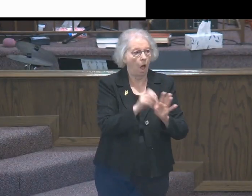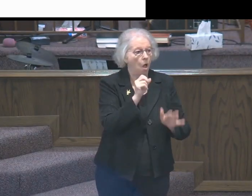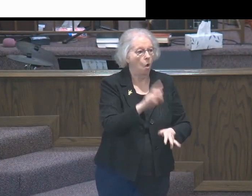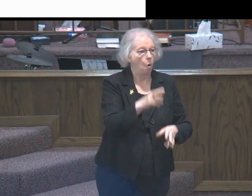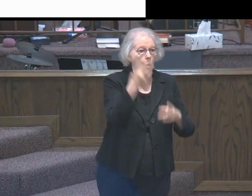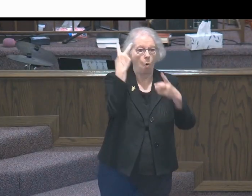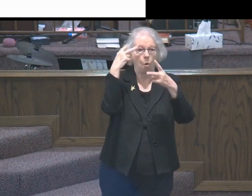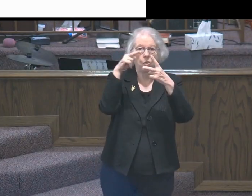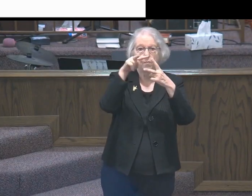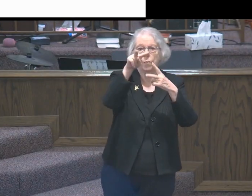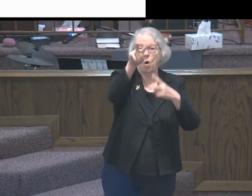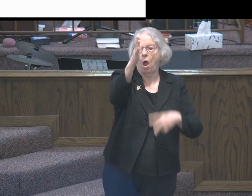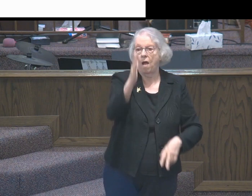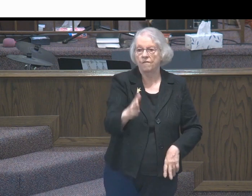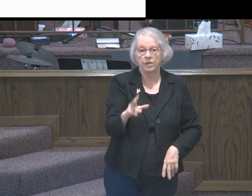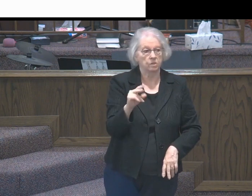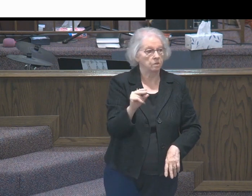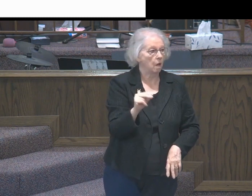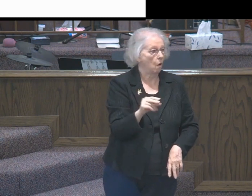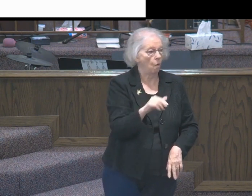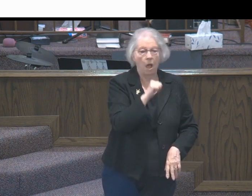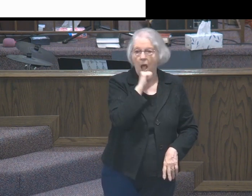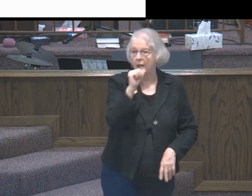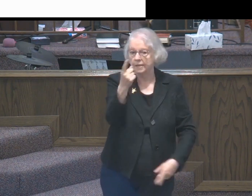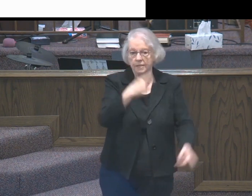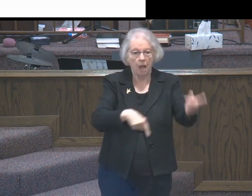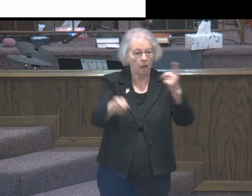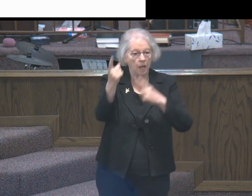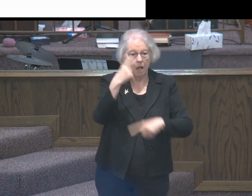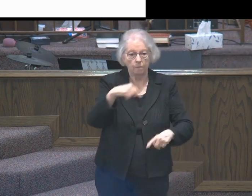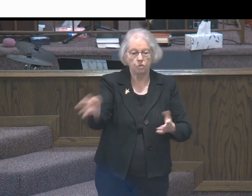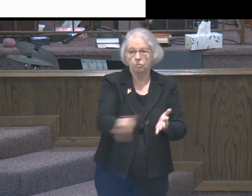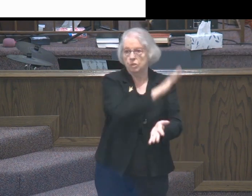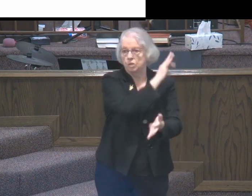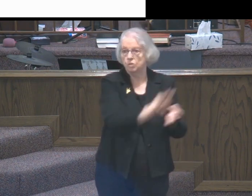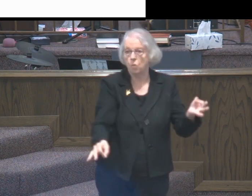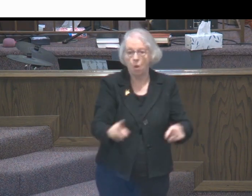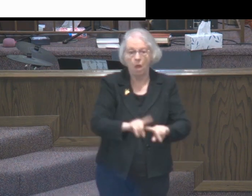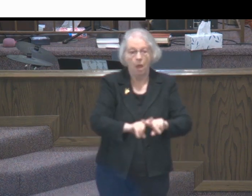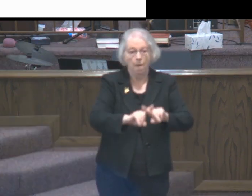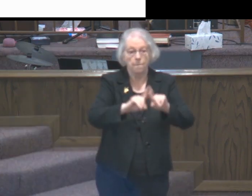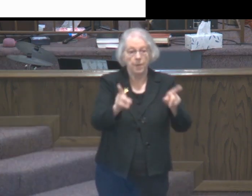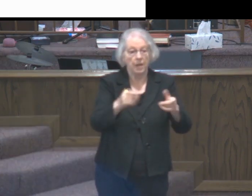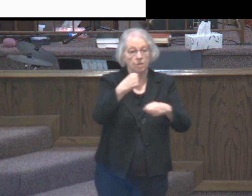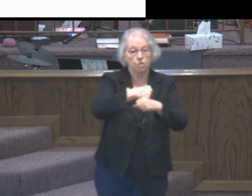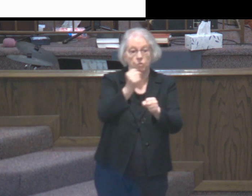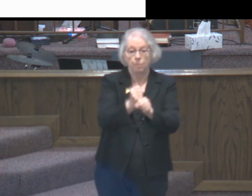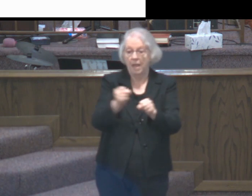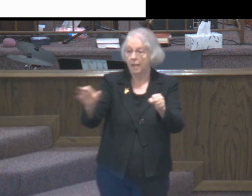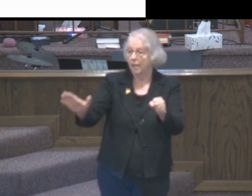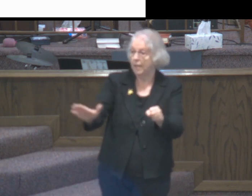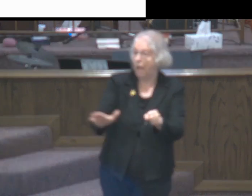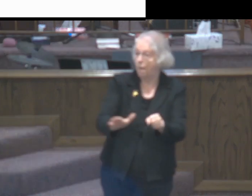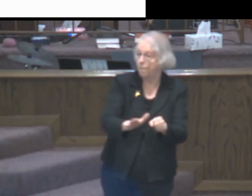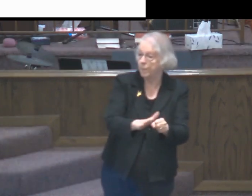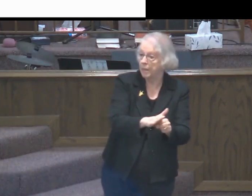prophets. I did not come to destroy, but to fulfill. For assuredly I